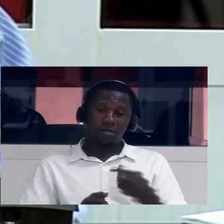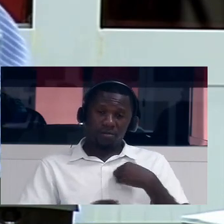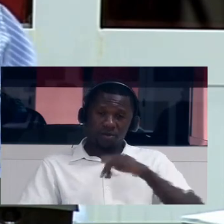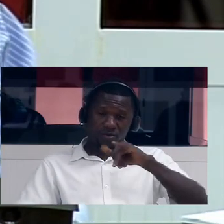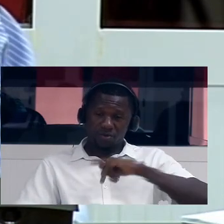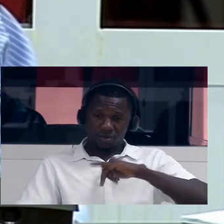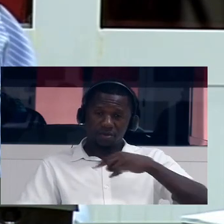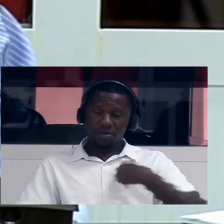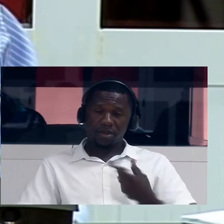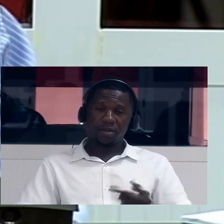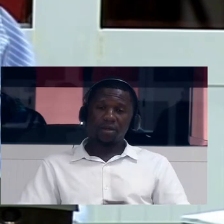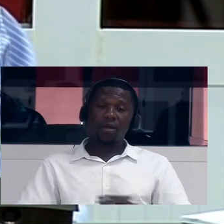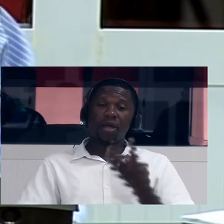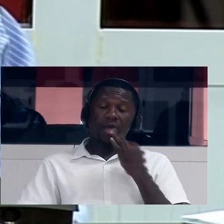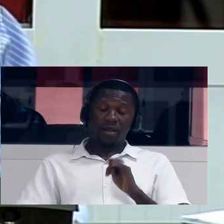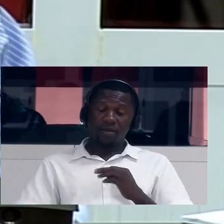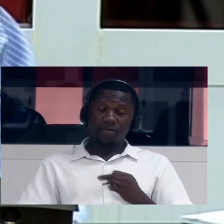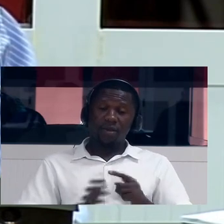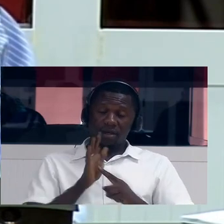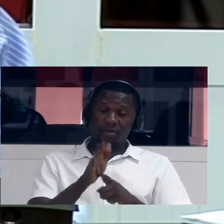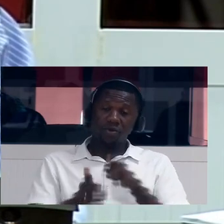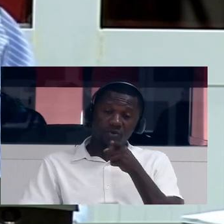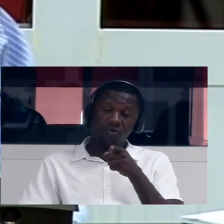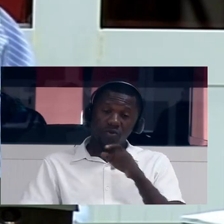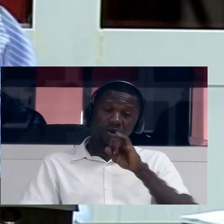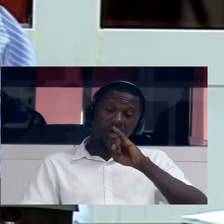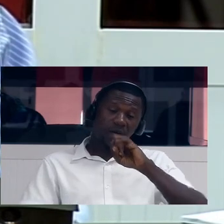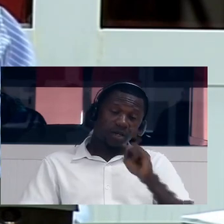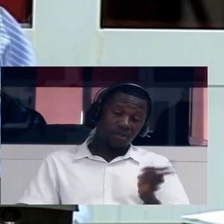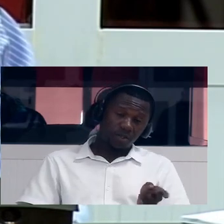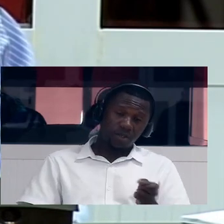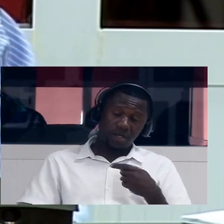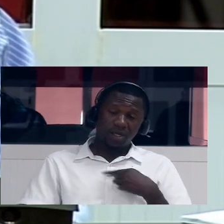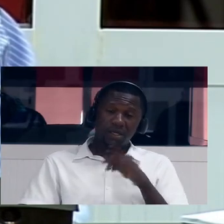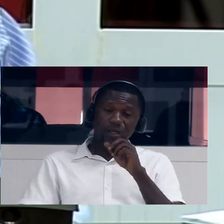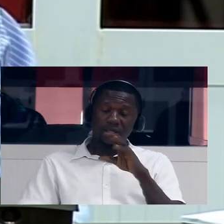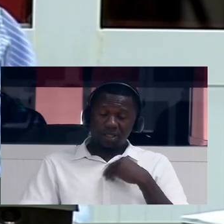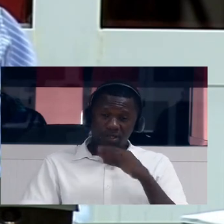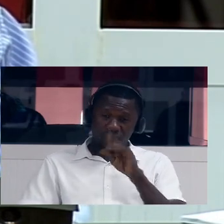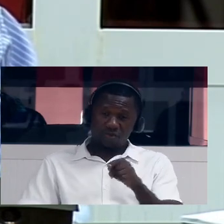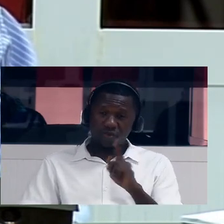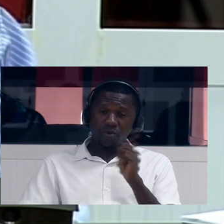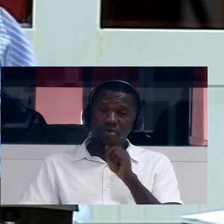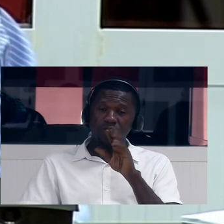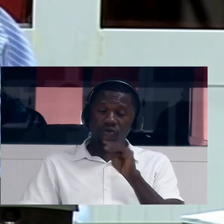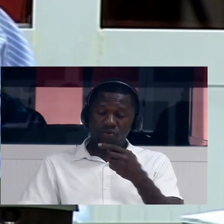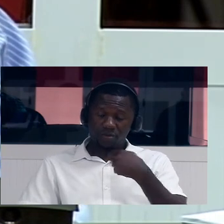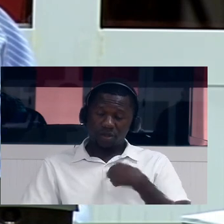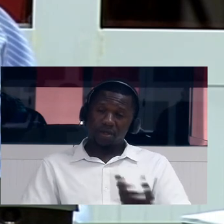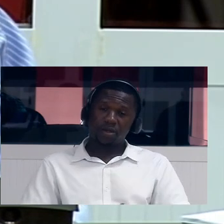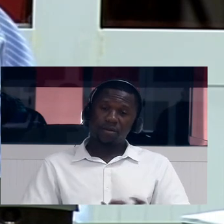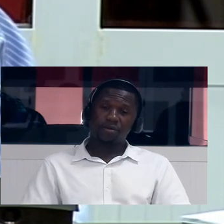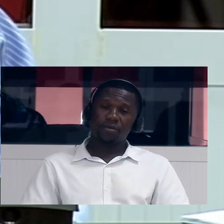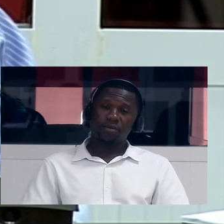are me. If you were the IG and I did this to you, what will you do to me? And he said to